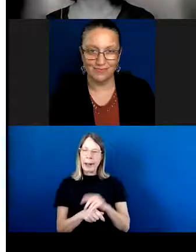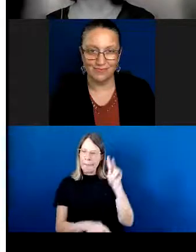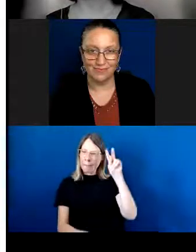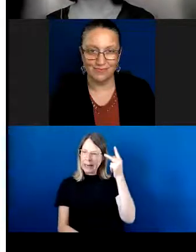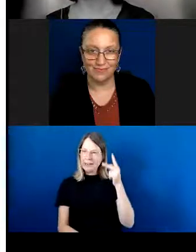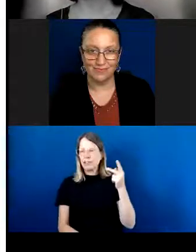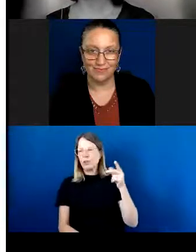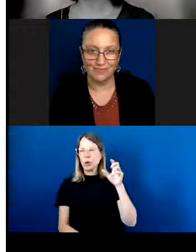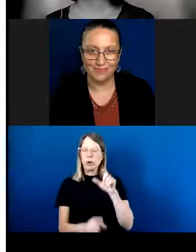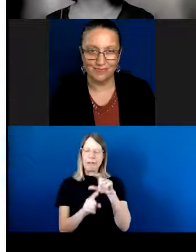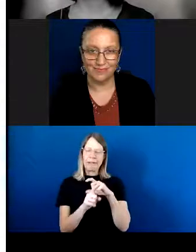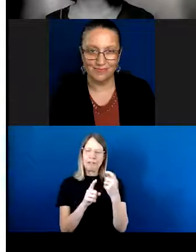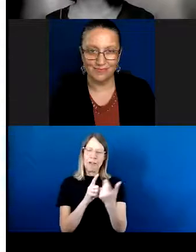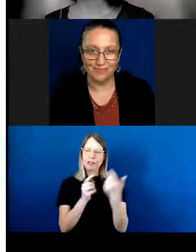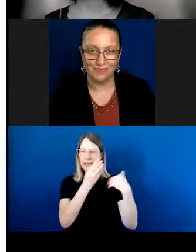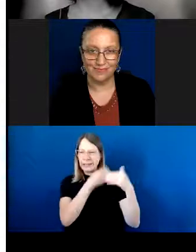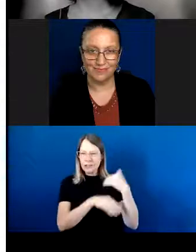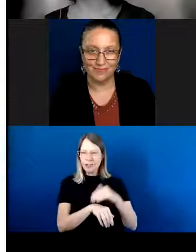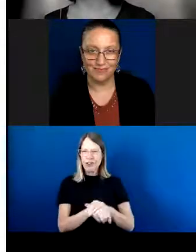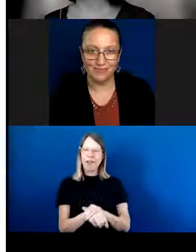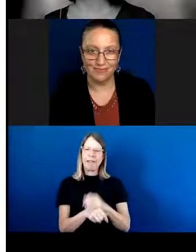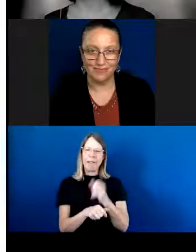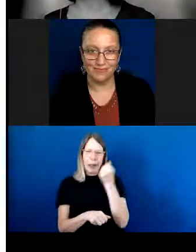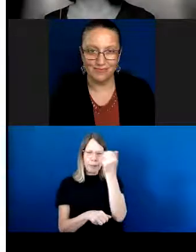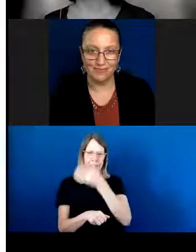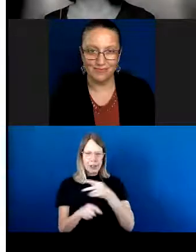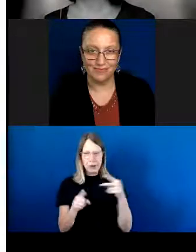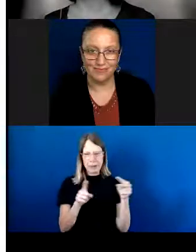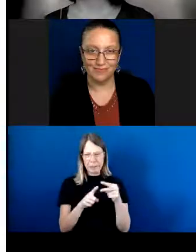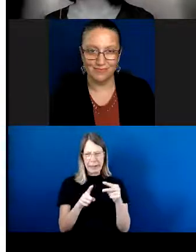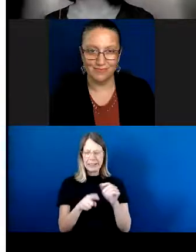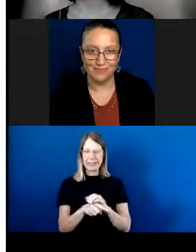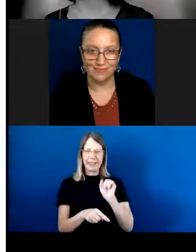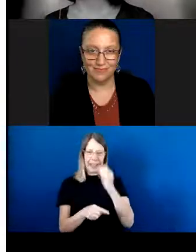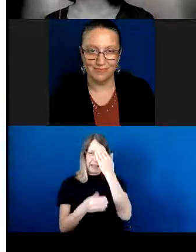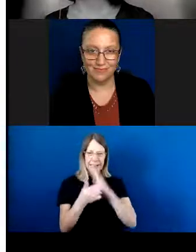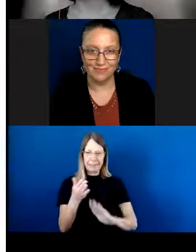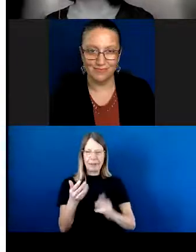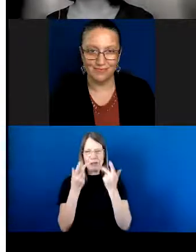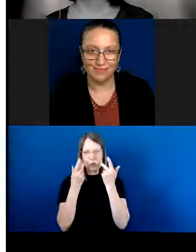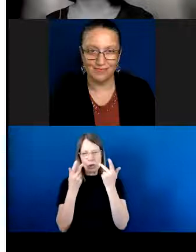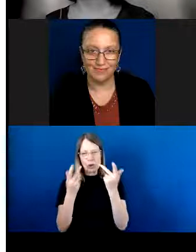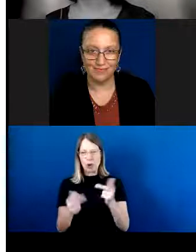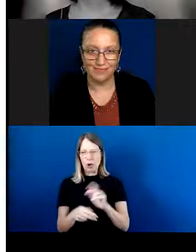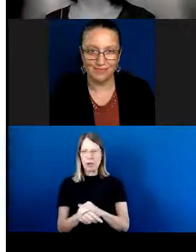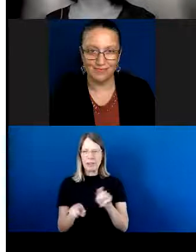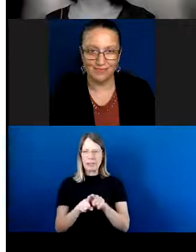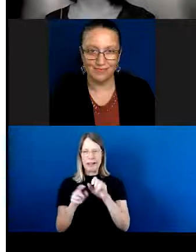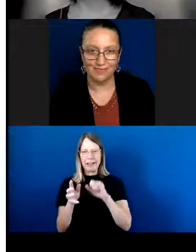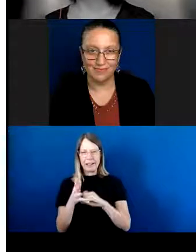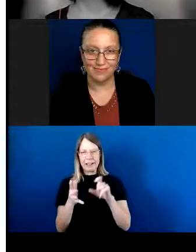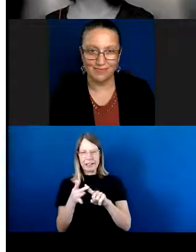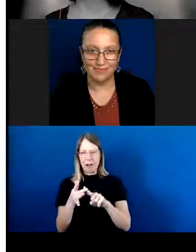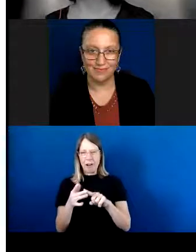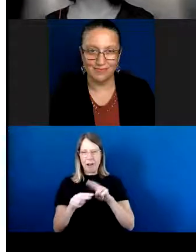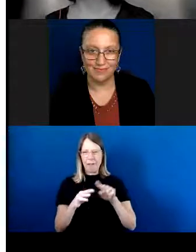and contemporary experiences. Often referencing science fictional narratives through the visual motif of the cape, he explores